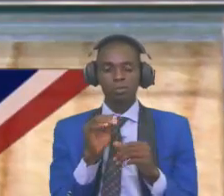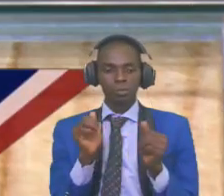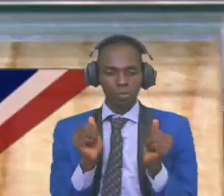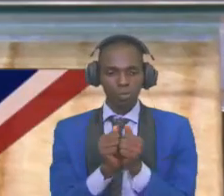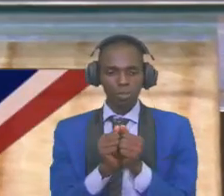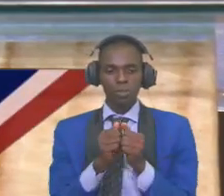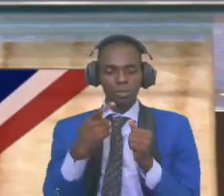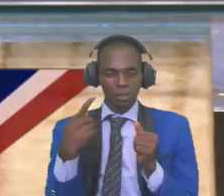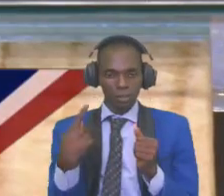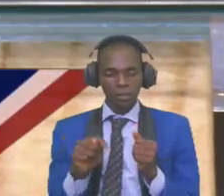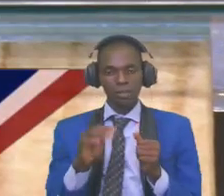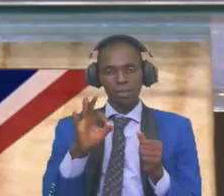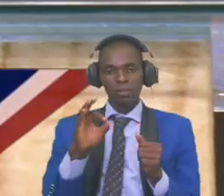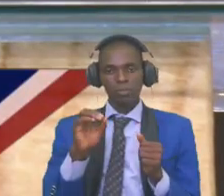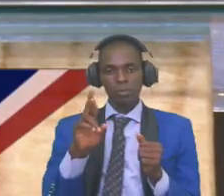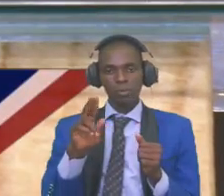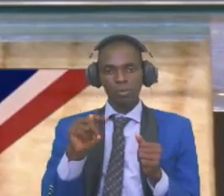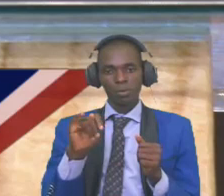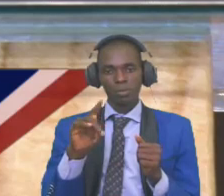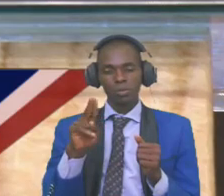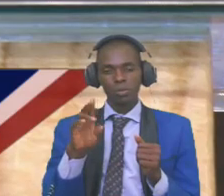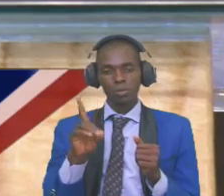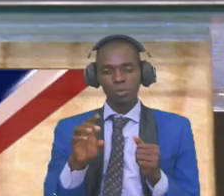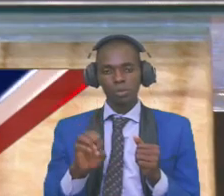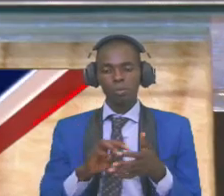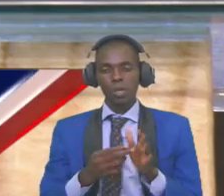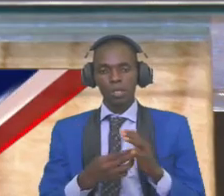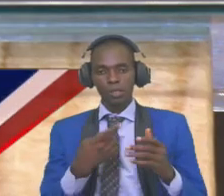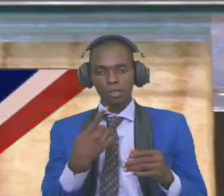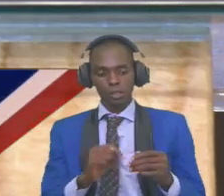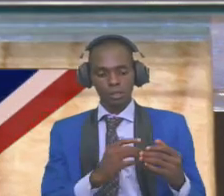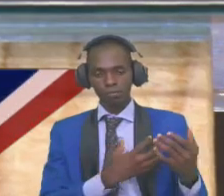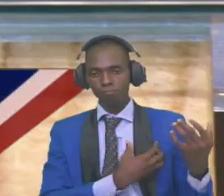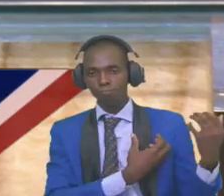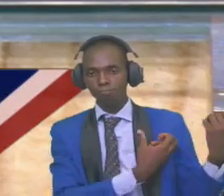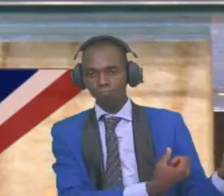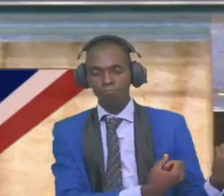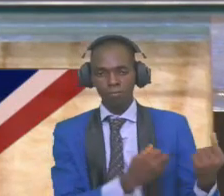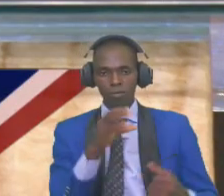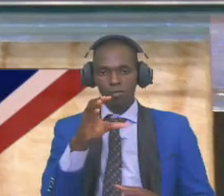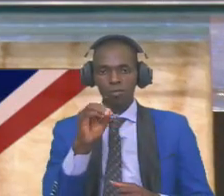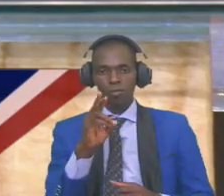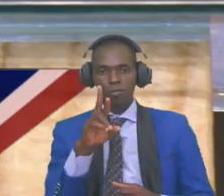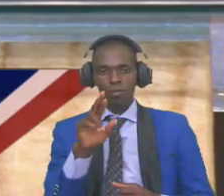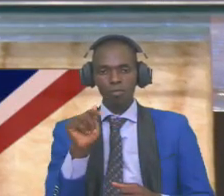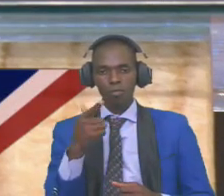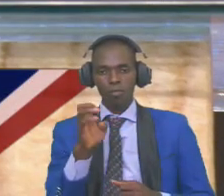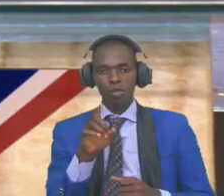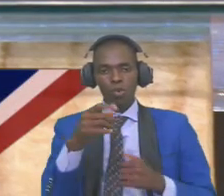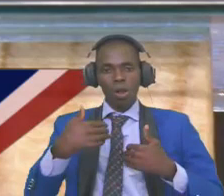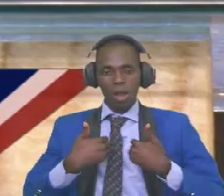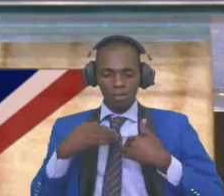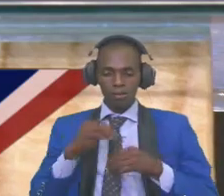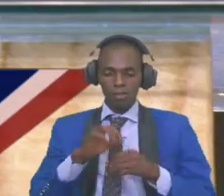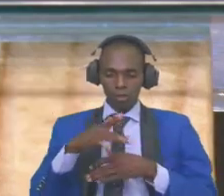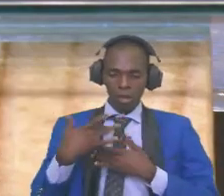fortitude. Fortitude is the courage of heart, is the firmness you have in your heart, in